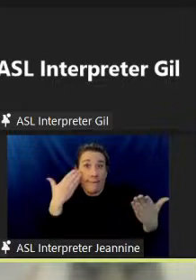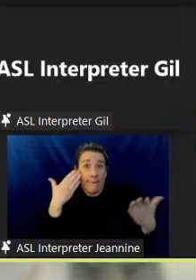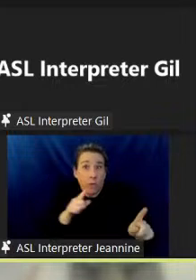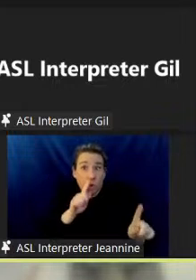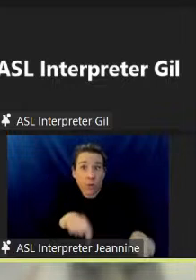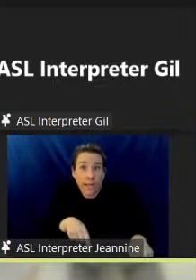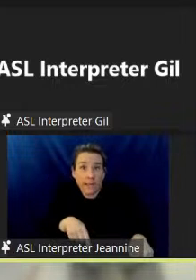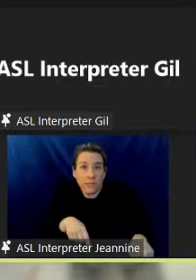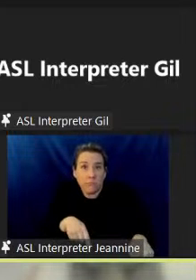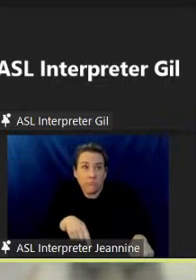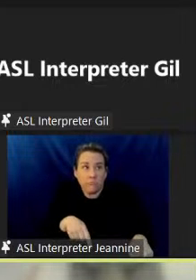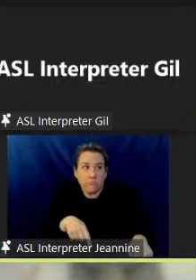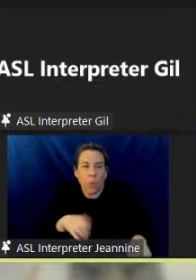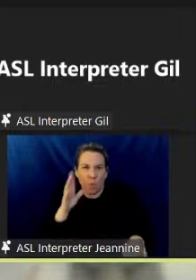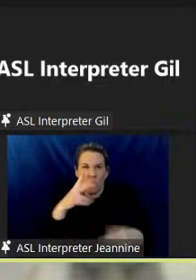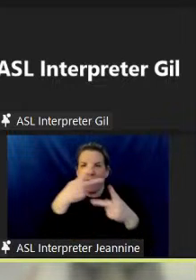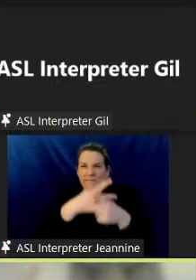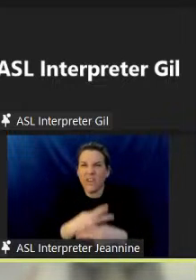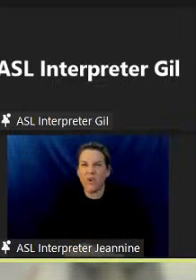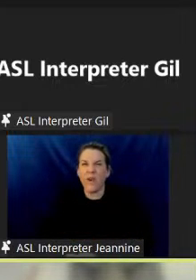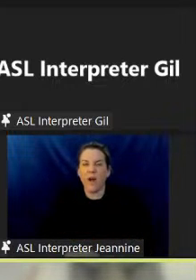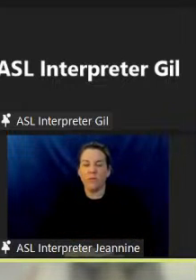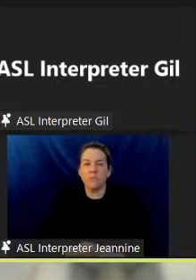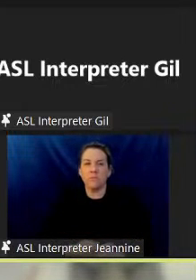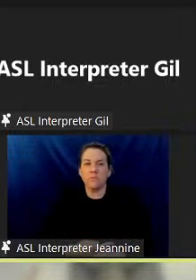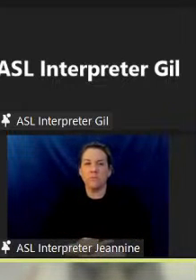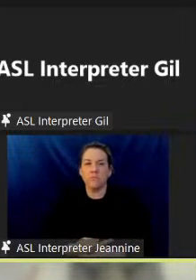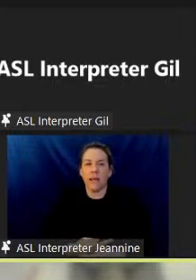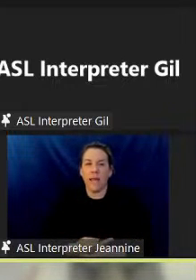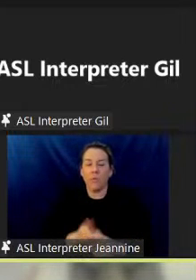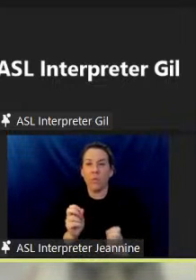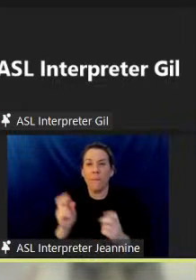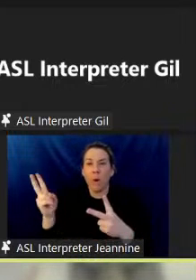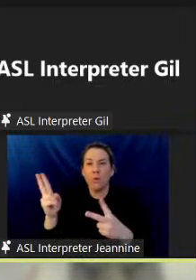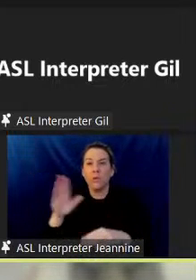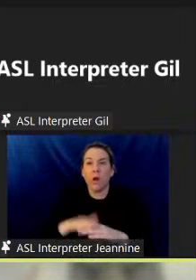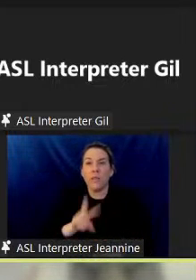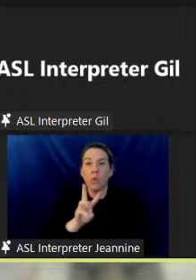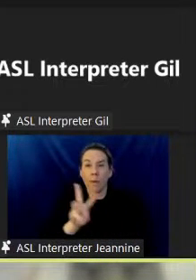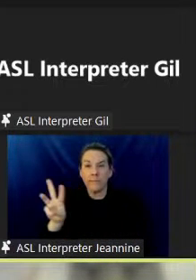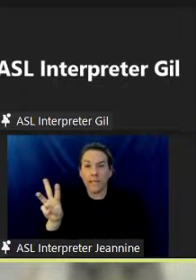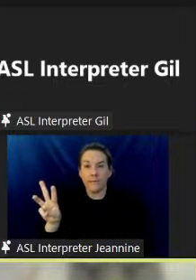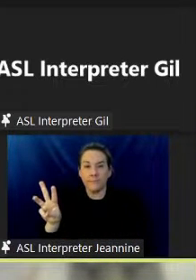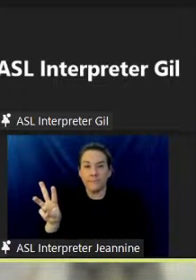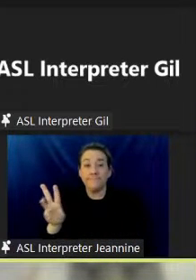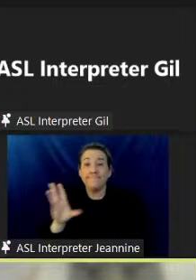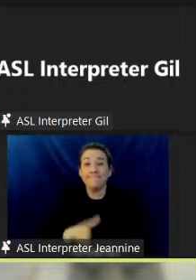I'll tell you right now, we'll find it for you and get it back to the website. Recording stopped.